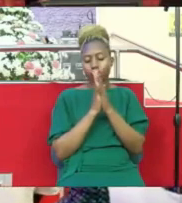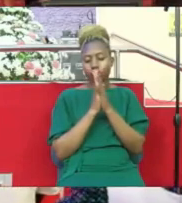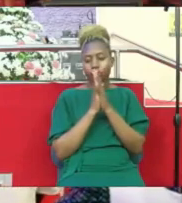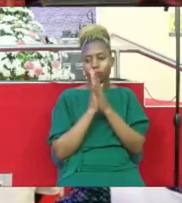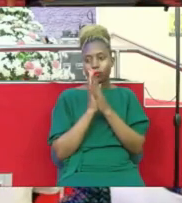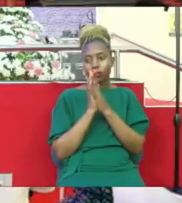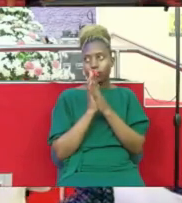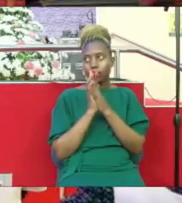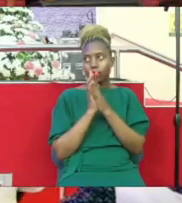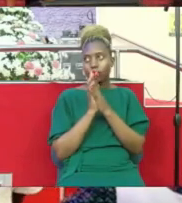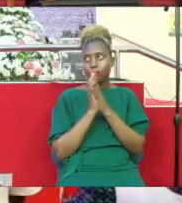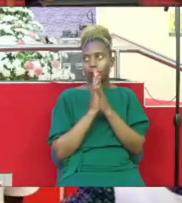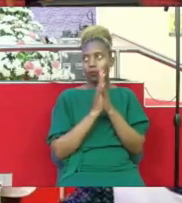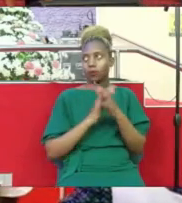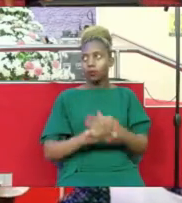hallelujah. I'm going to show you something.